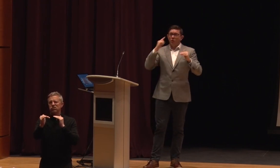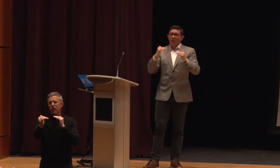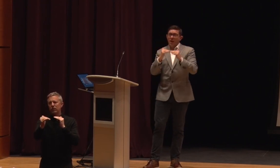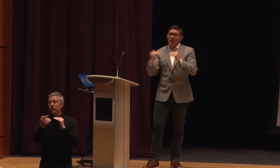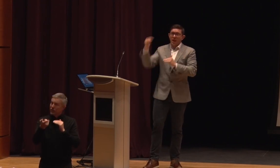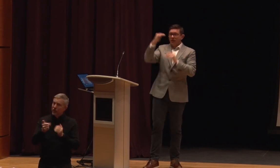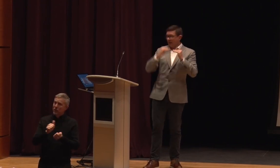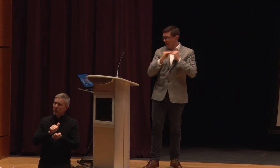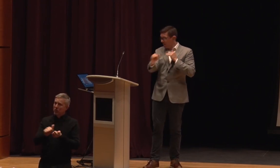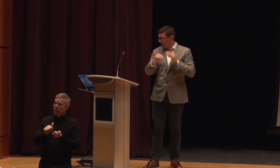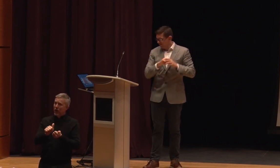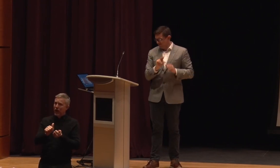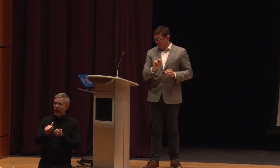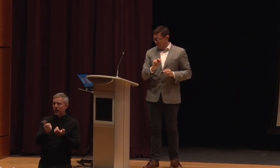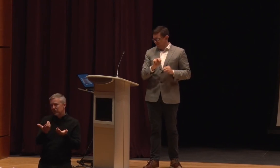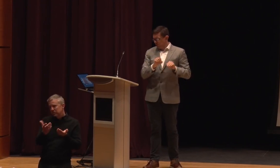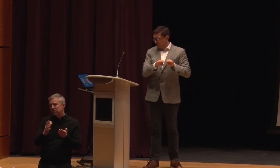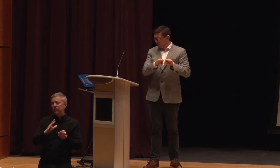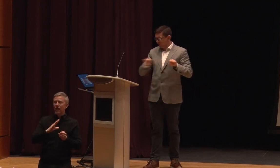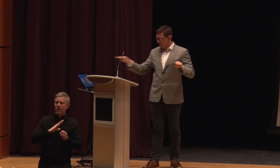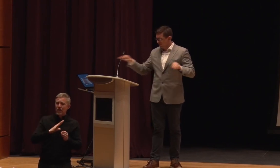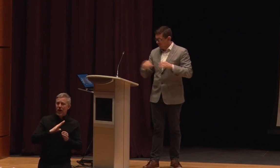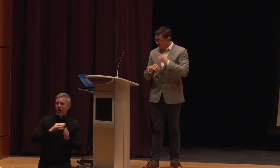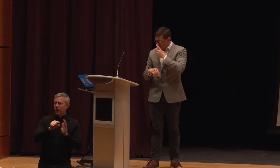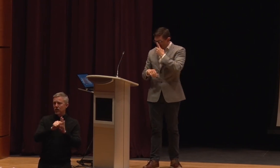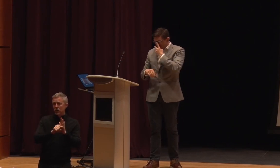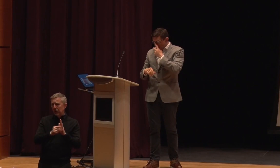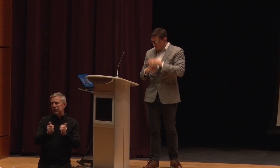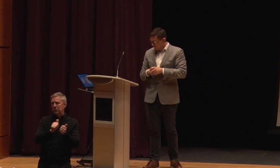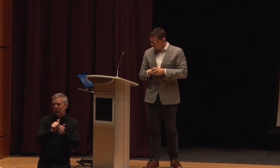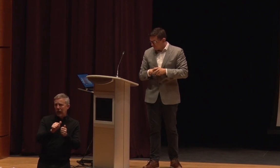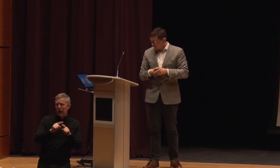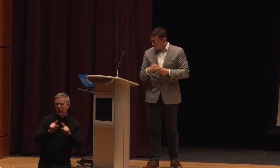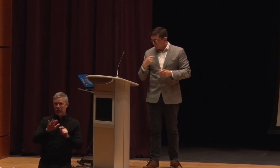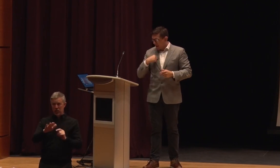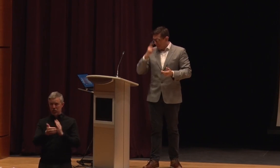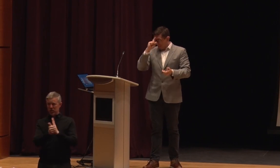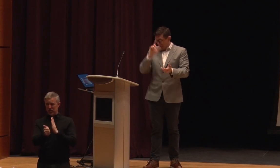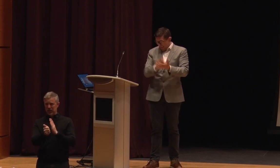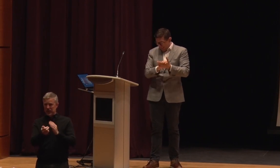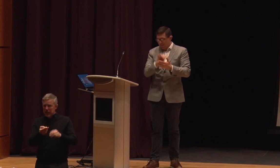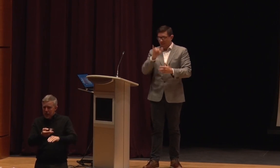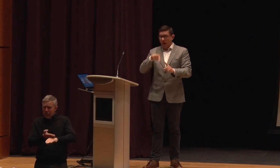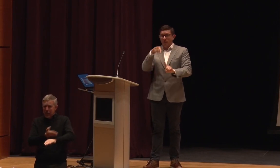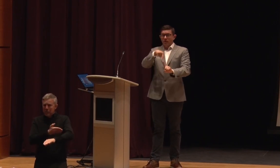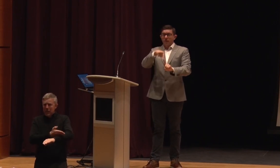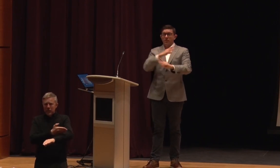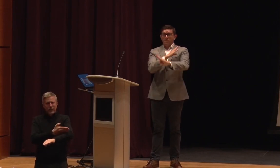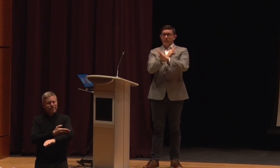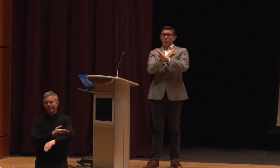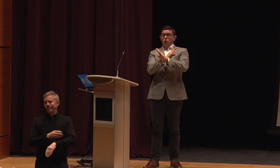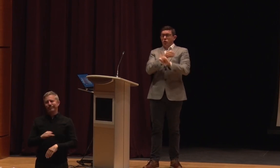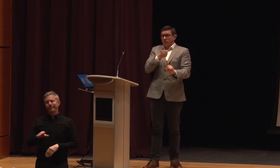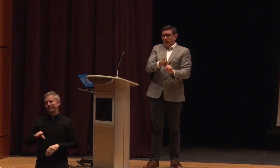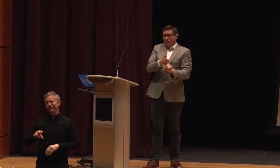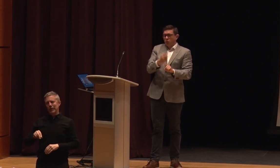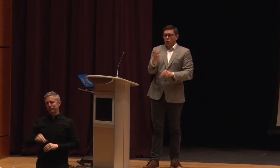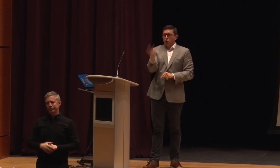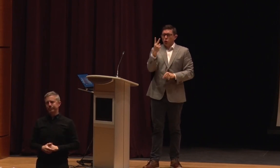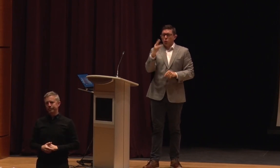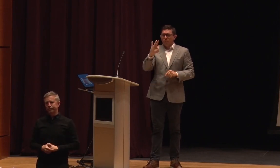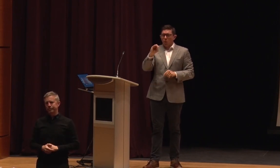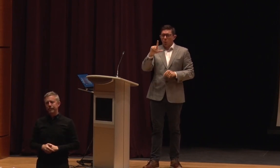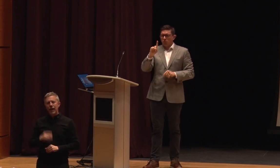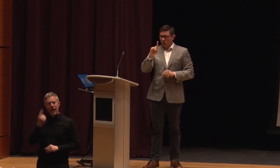on the exams and the assignments, but she really didn't advance her skills during that time. And I believe that